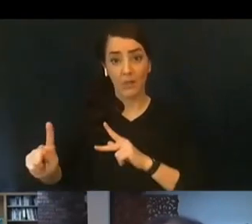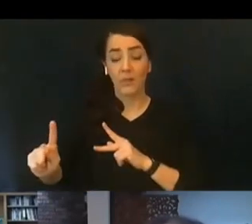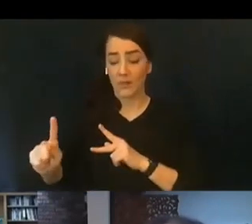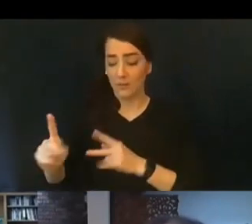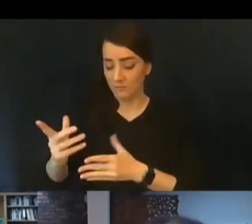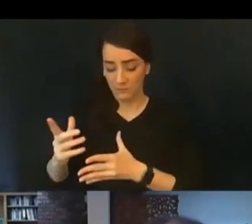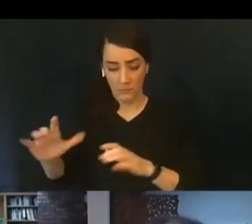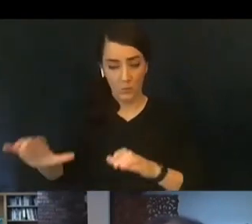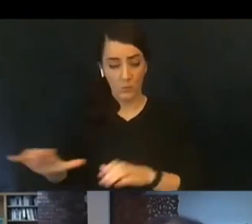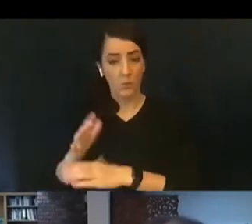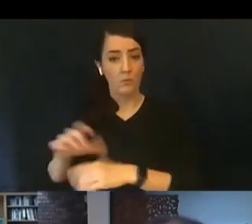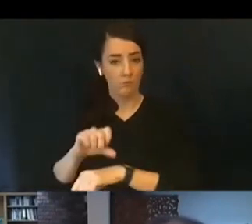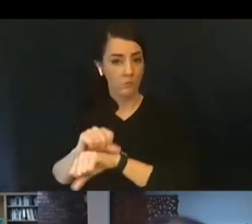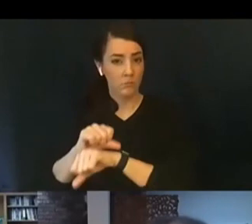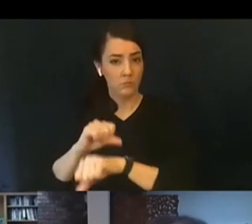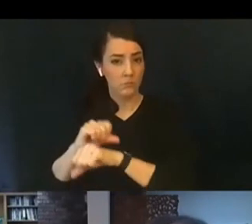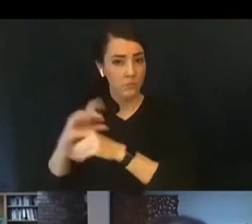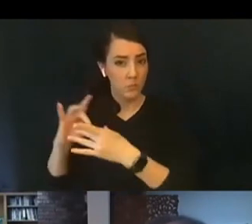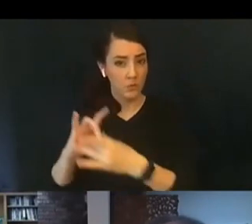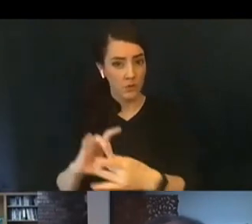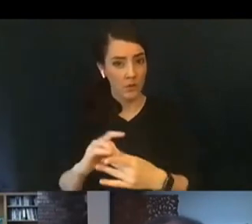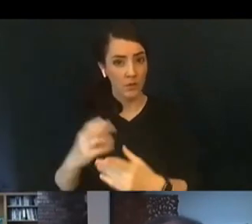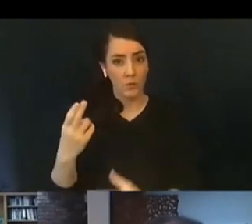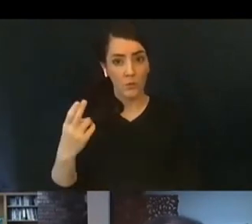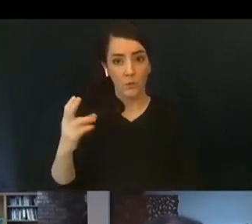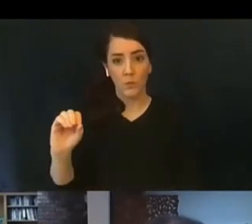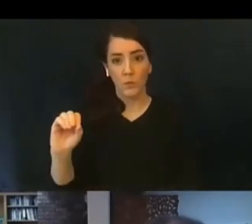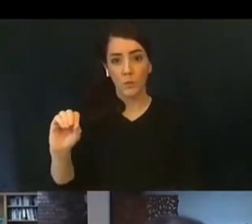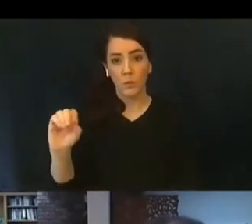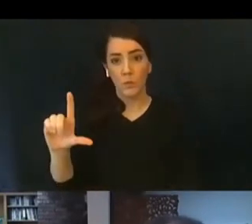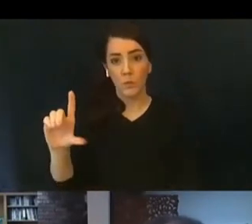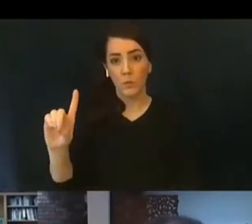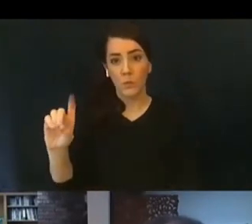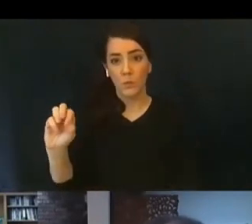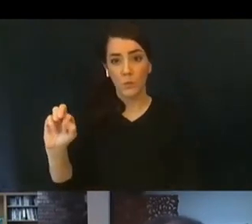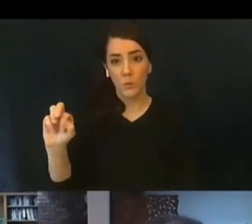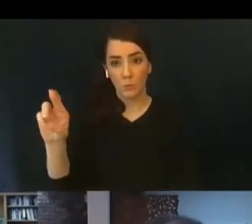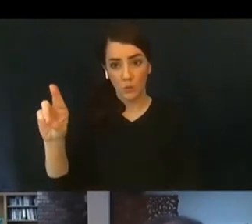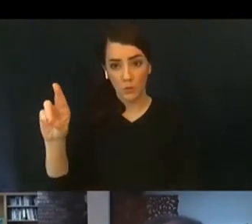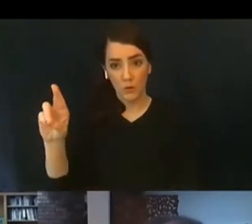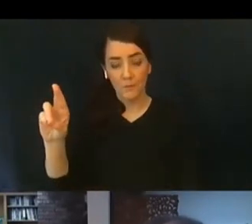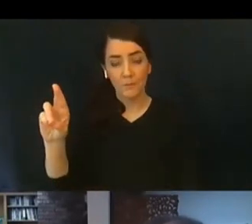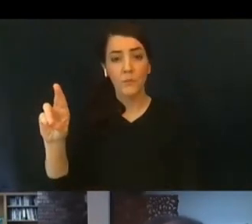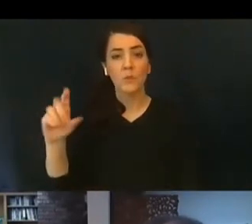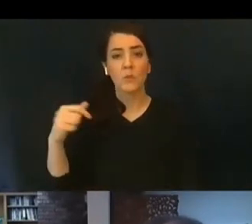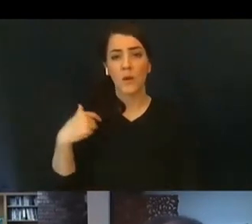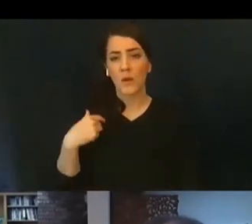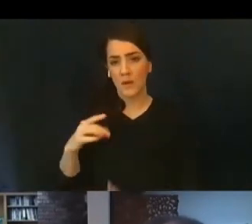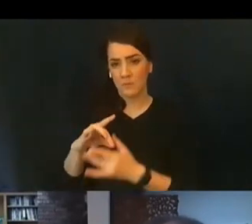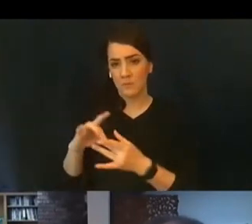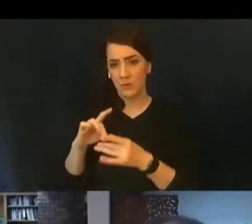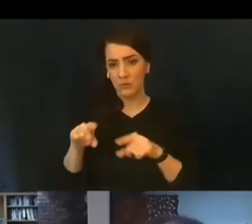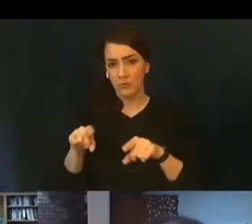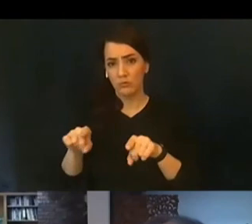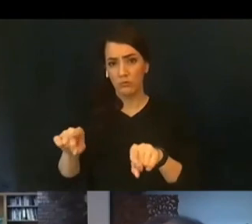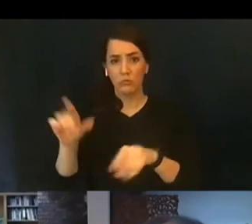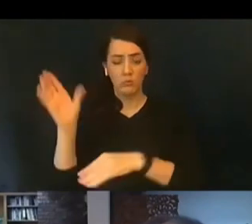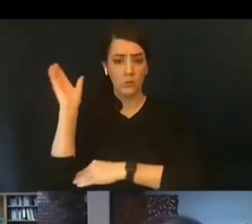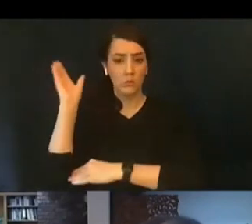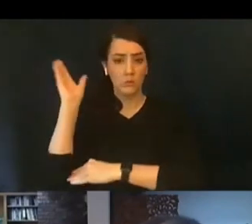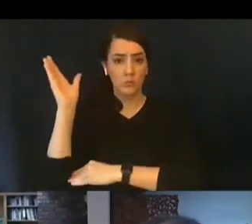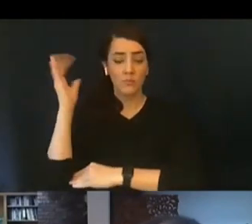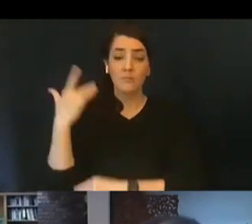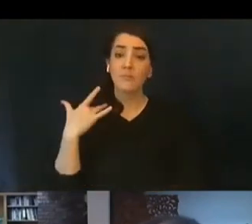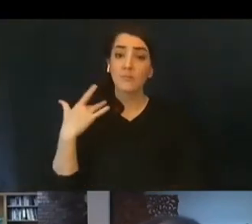usually, like, like I mentioned, uh, in my presentation, Ukrainian Holdemur commemoration